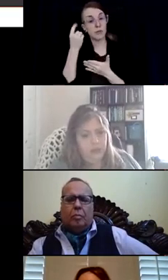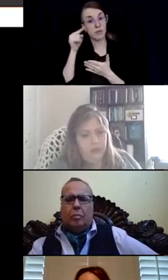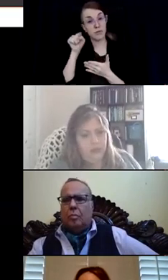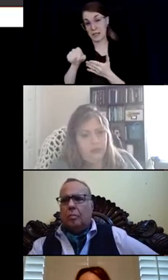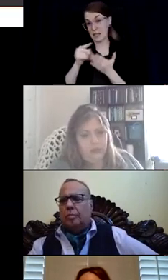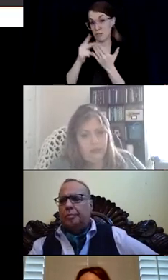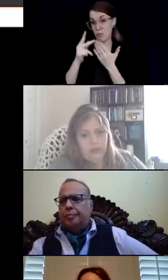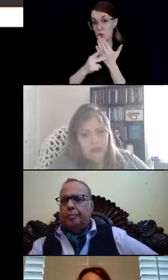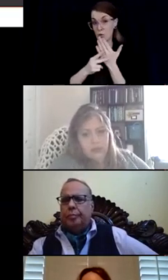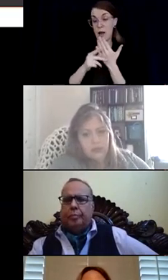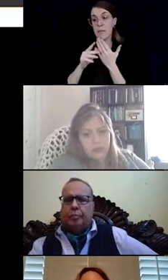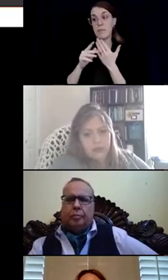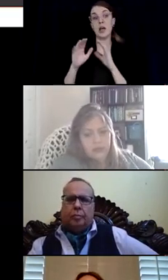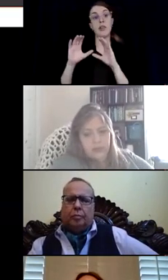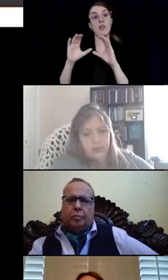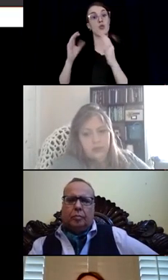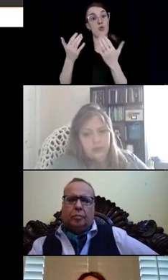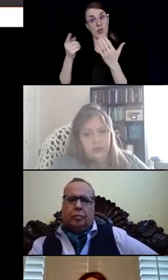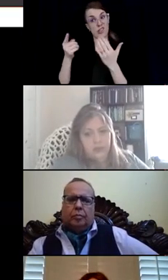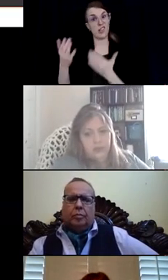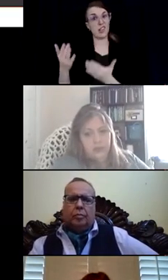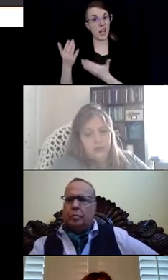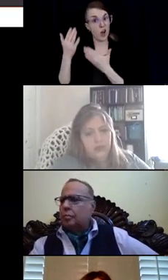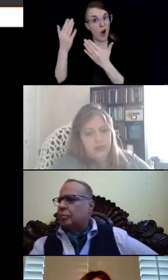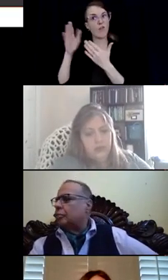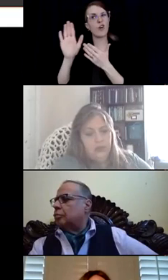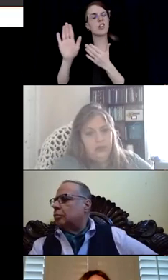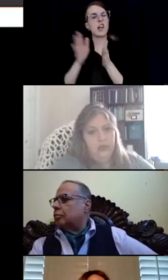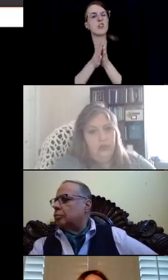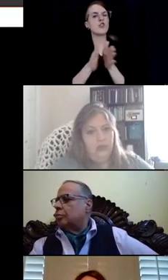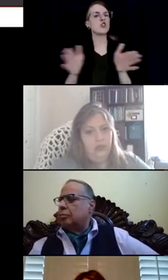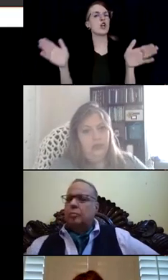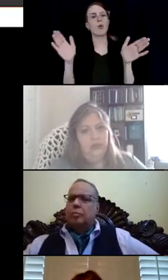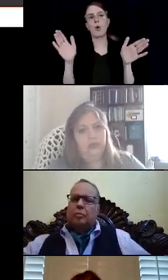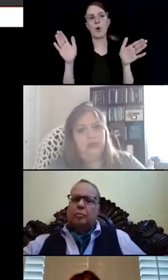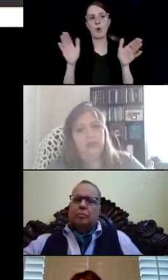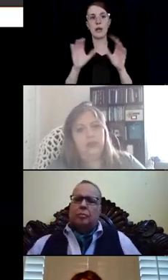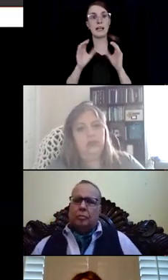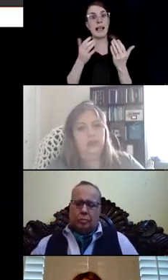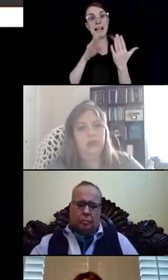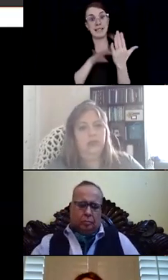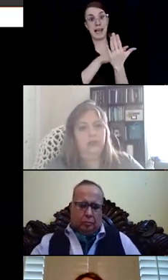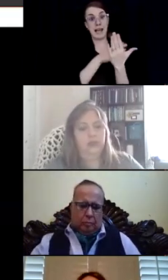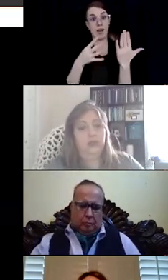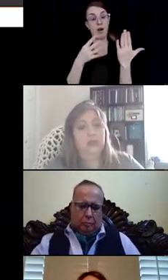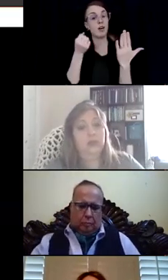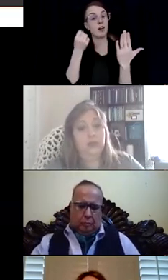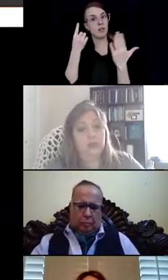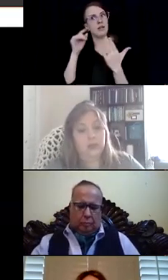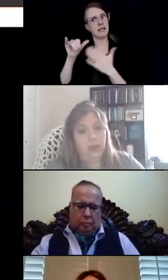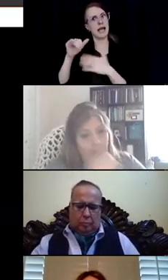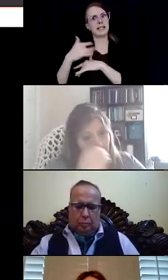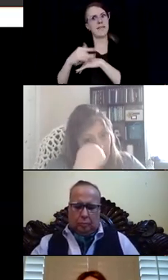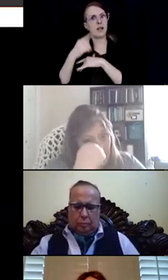they offer in their general course catalog, their public course catalog, that is what is available for training. So that could